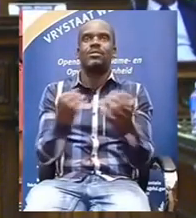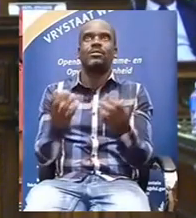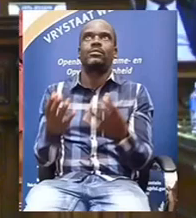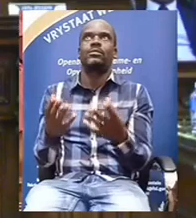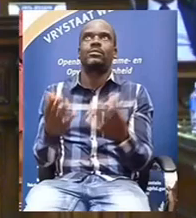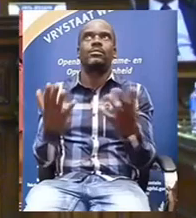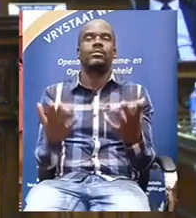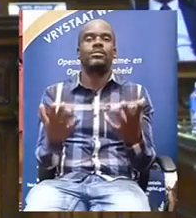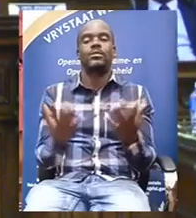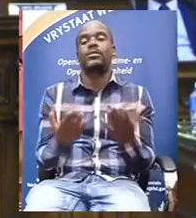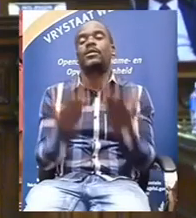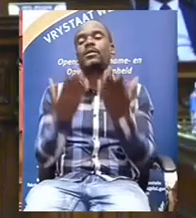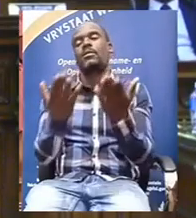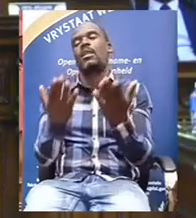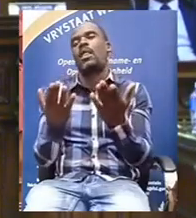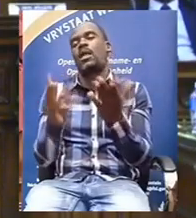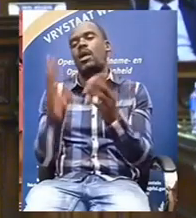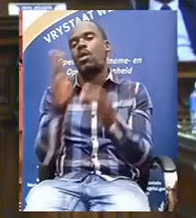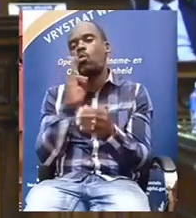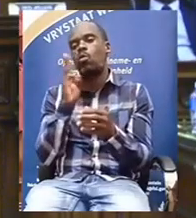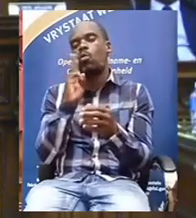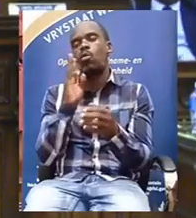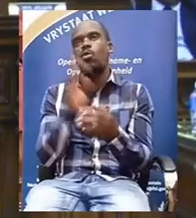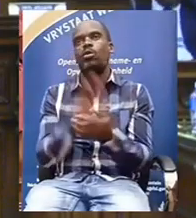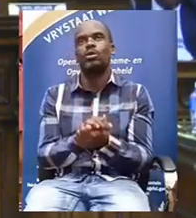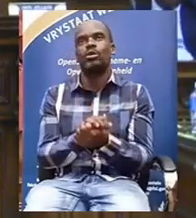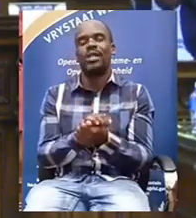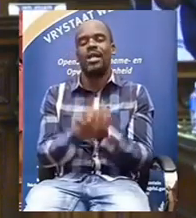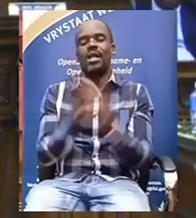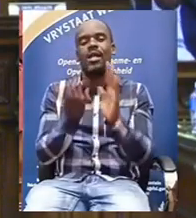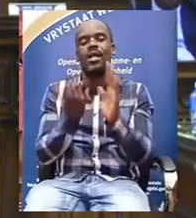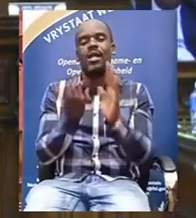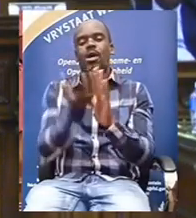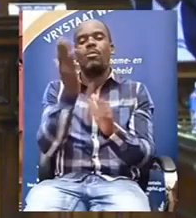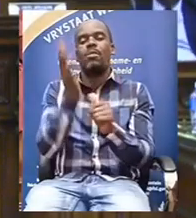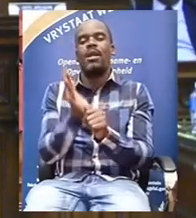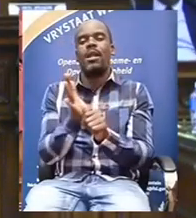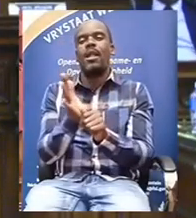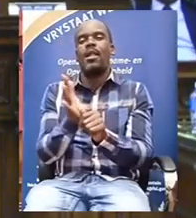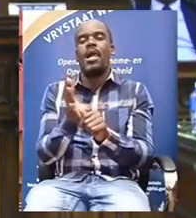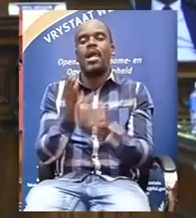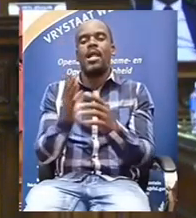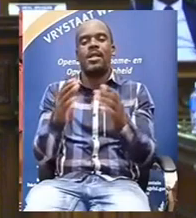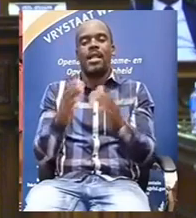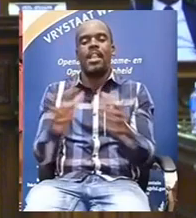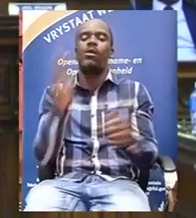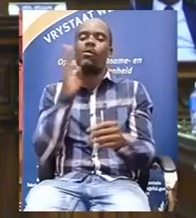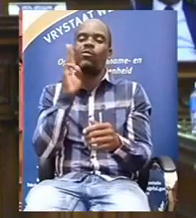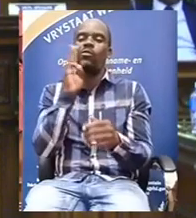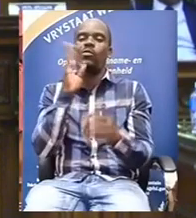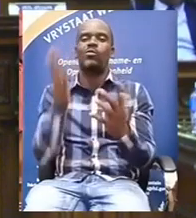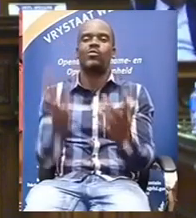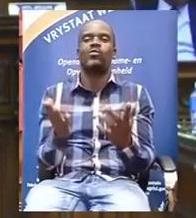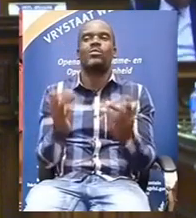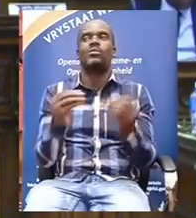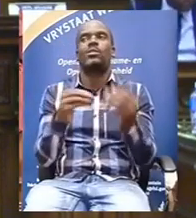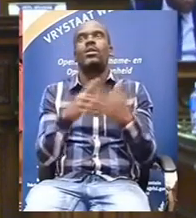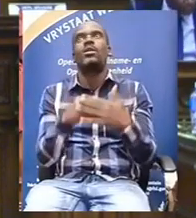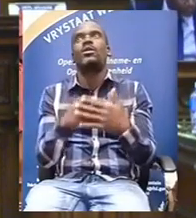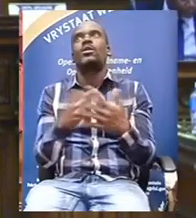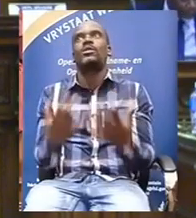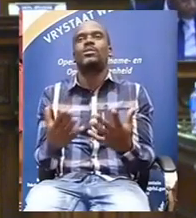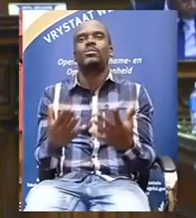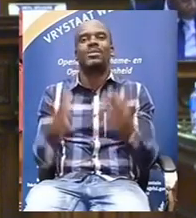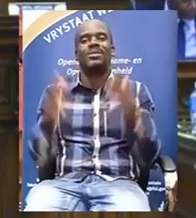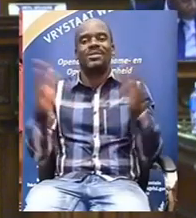reliable supply of water. Increasing numbers of industries which rely on water are simply closing down